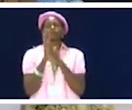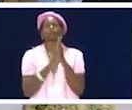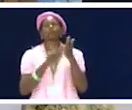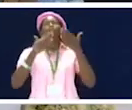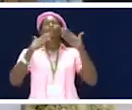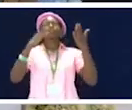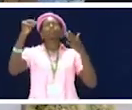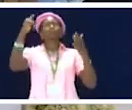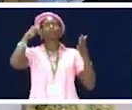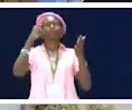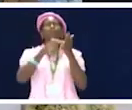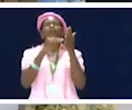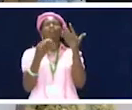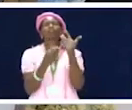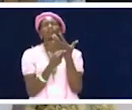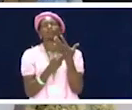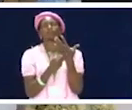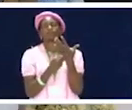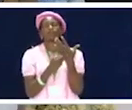Thank Him for March.